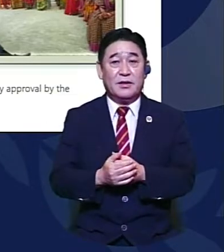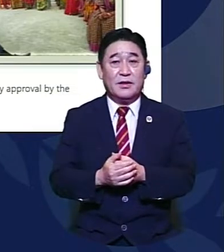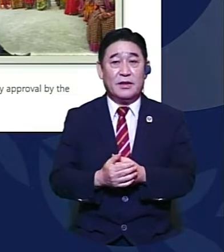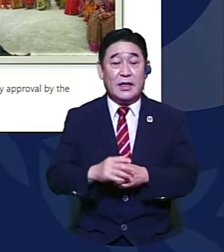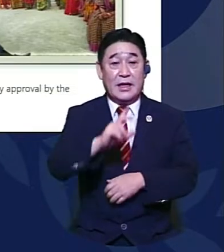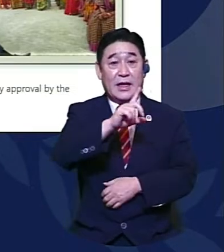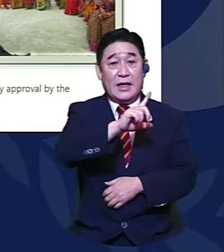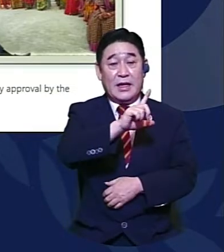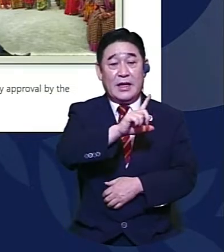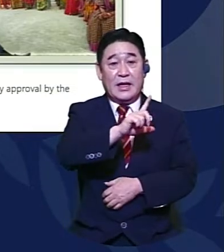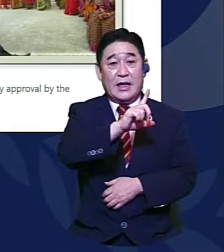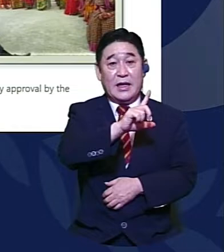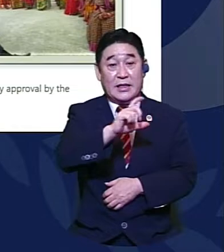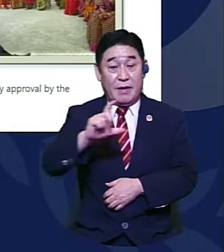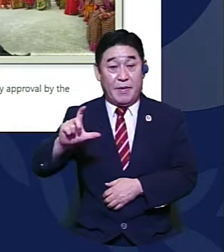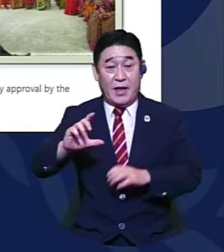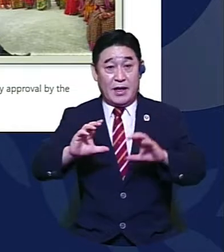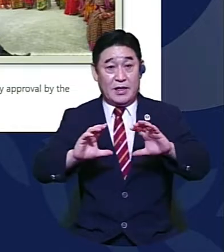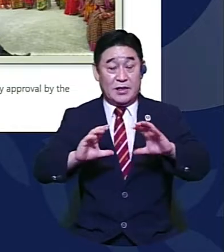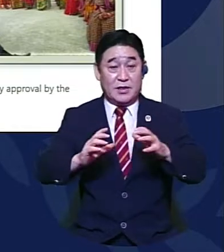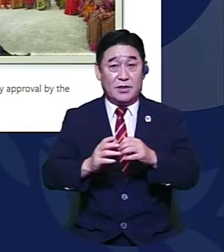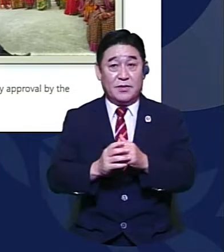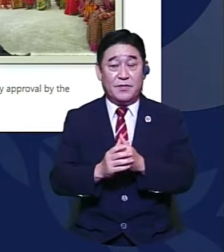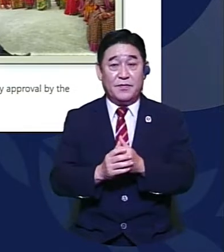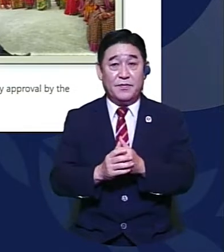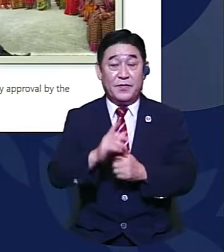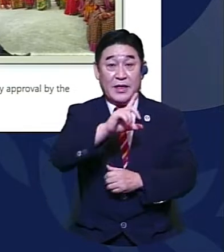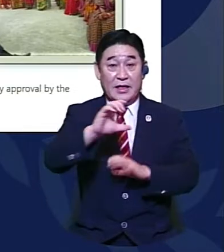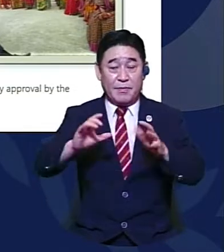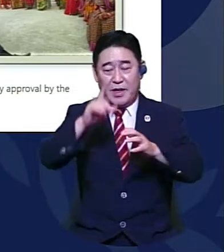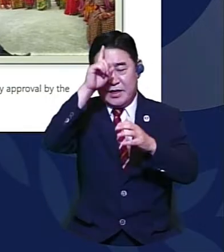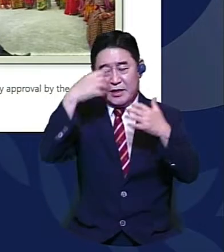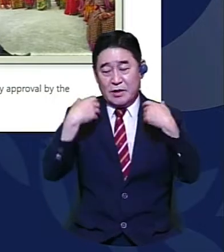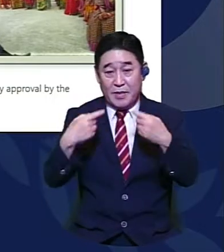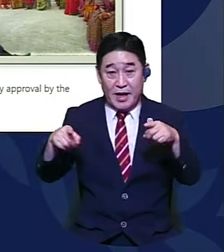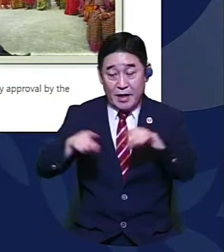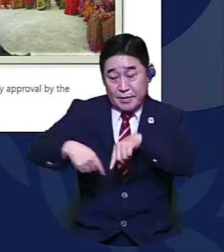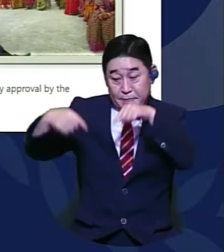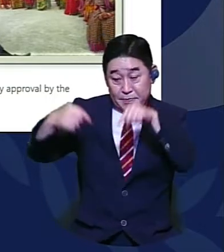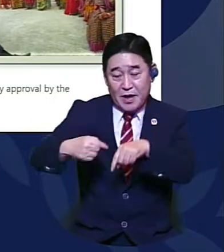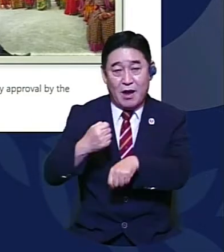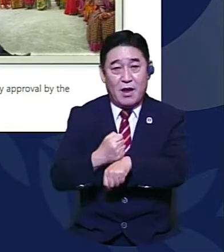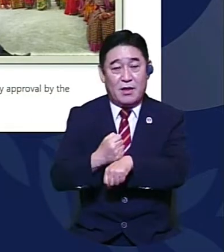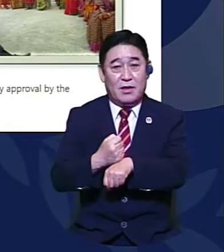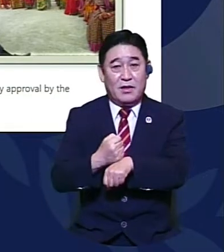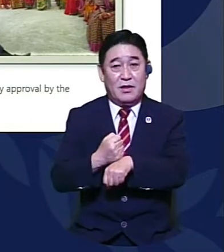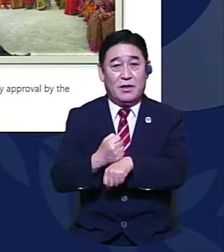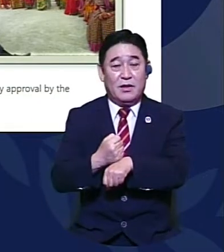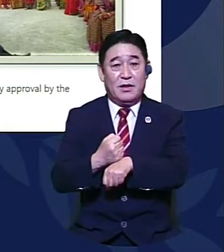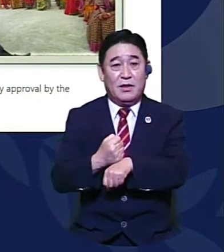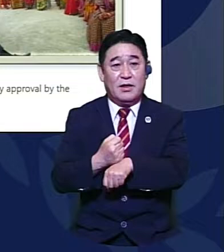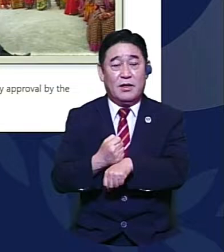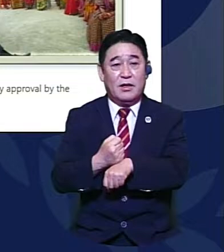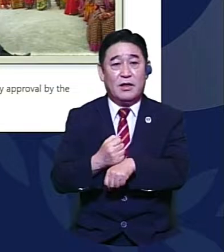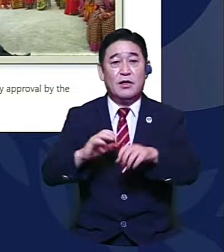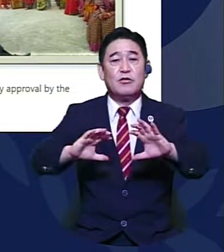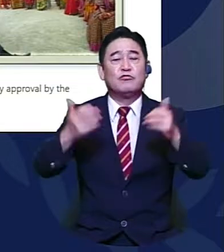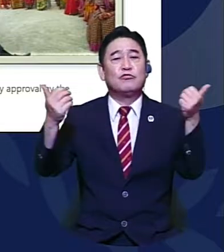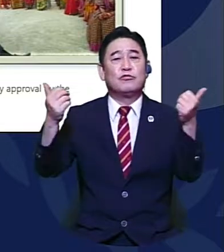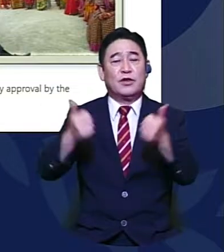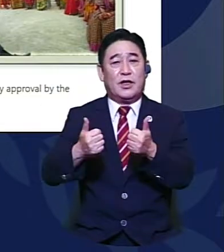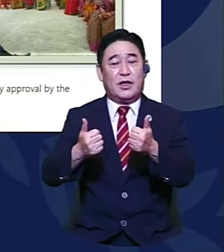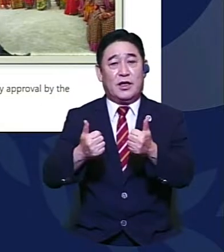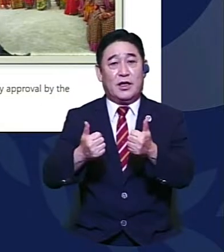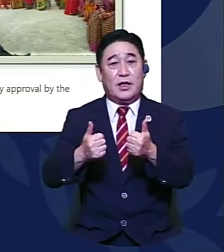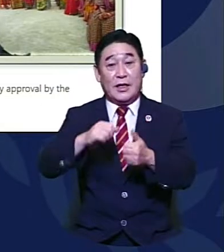helped develop, together with the government, a project that the National Assembly hopefully will put the budget for later this year and then